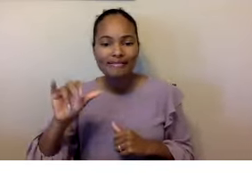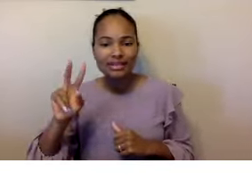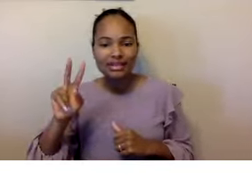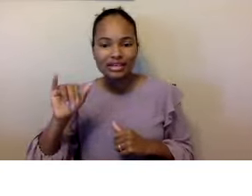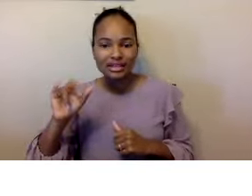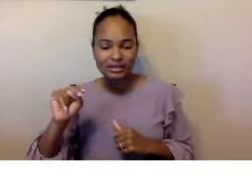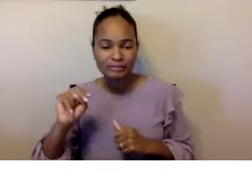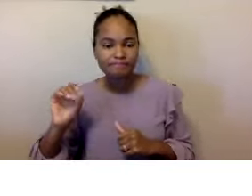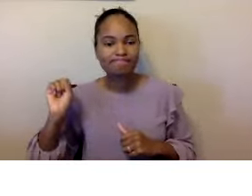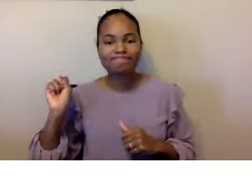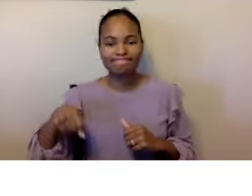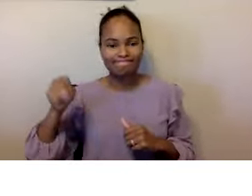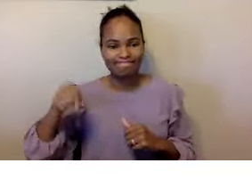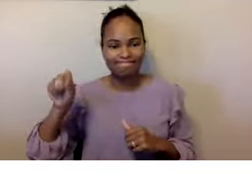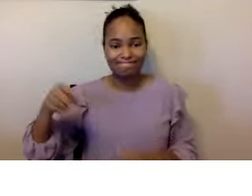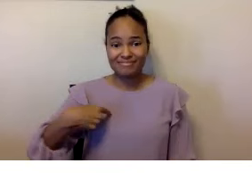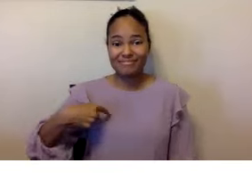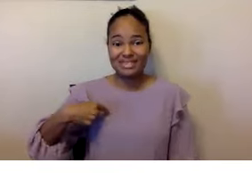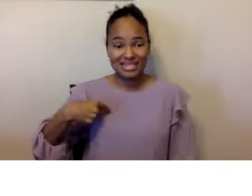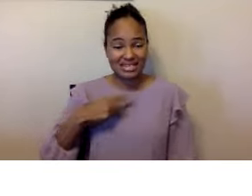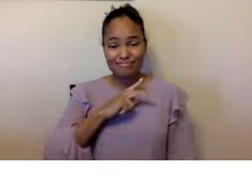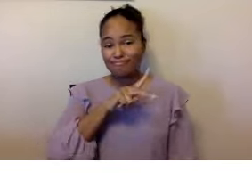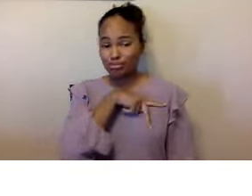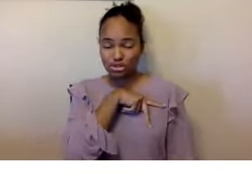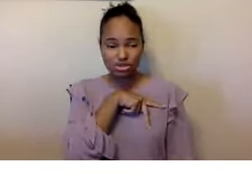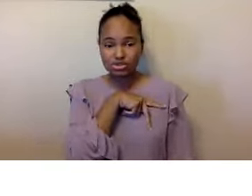I have had personal experience